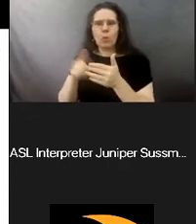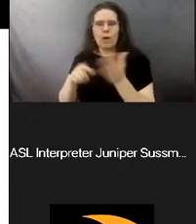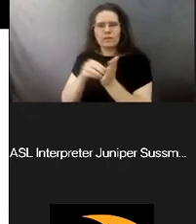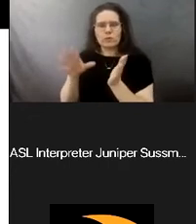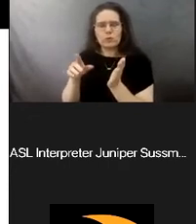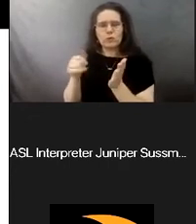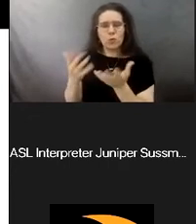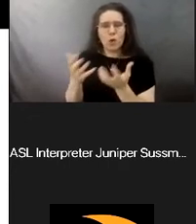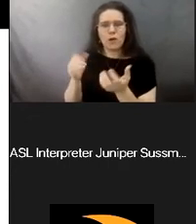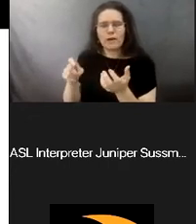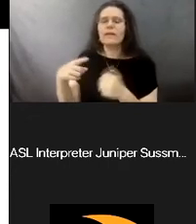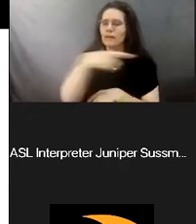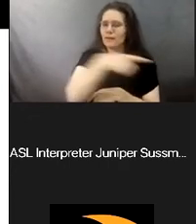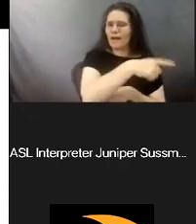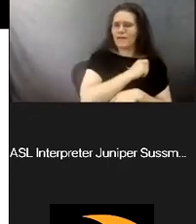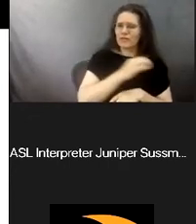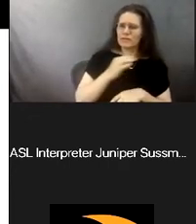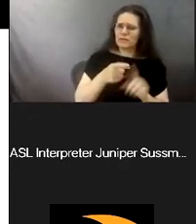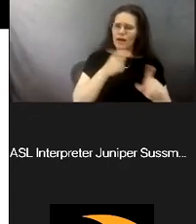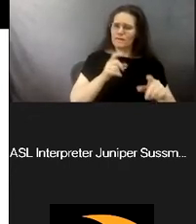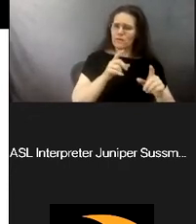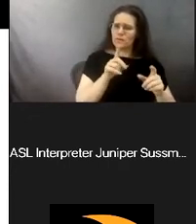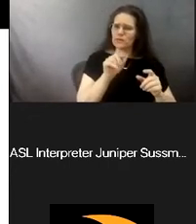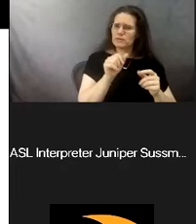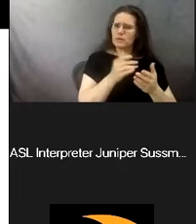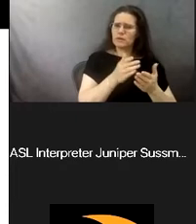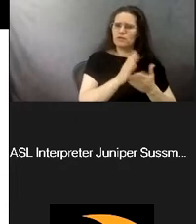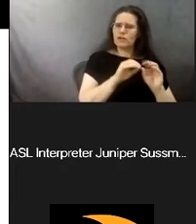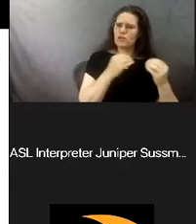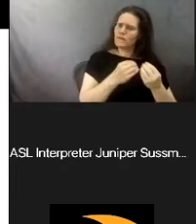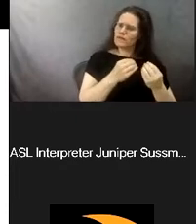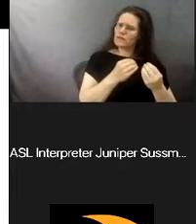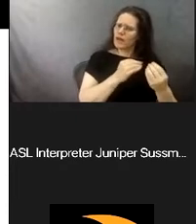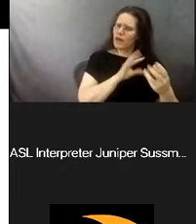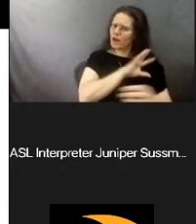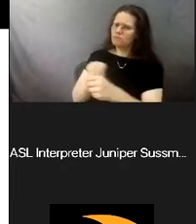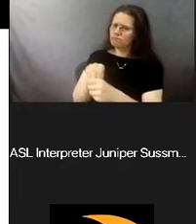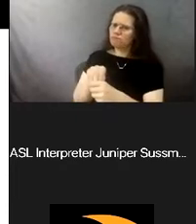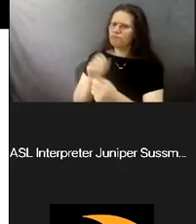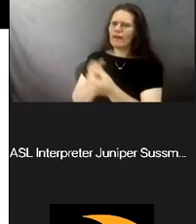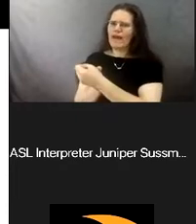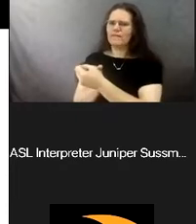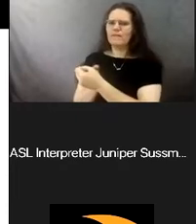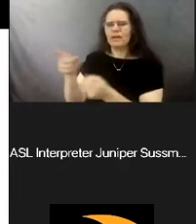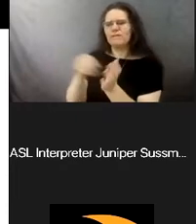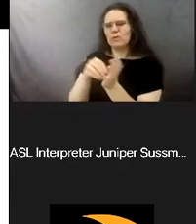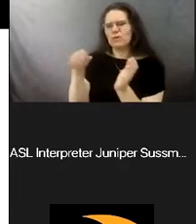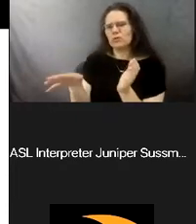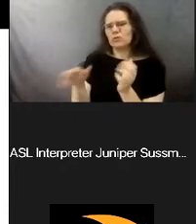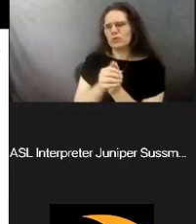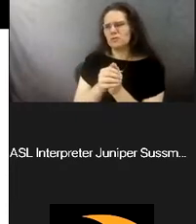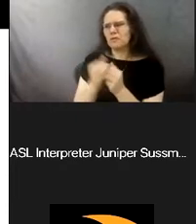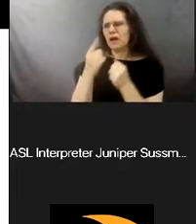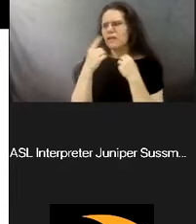the Disability Rights Office can be able to jump in and serve as Tamara's advocate. So I think like one of the biggest things too